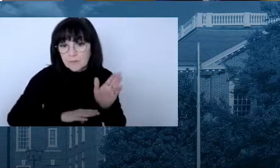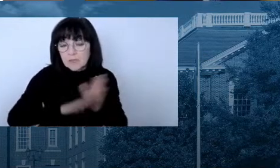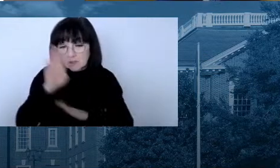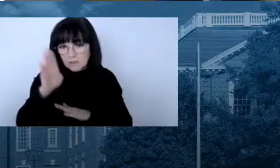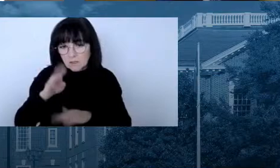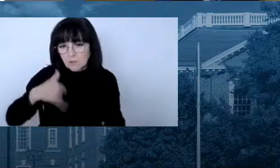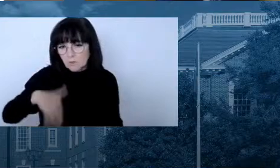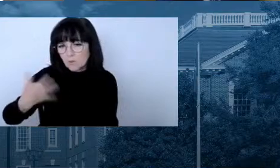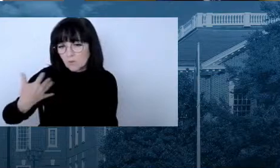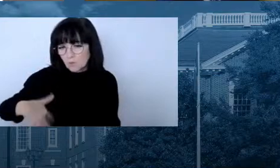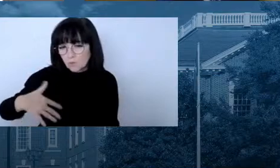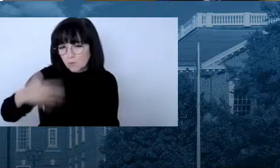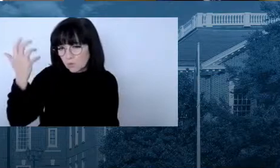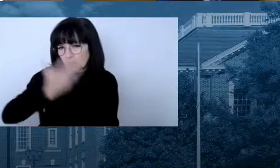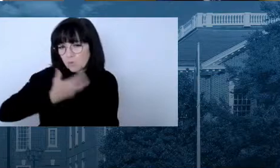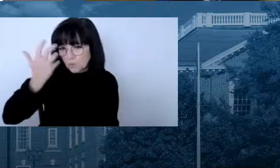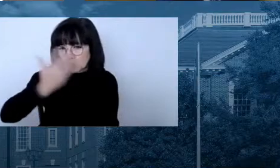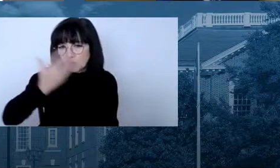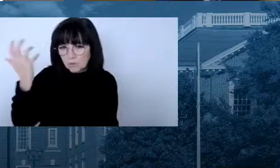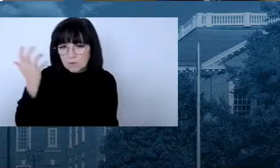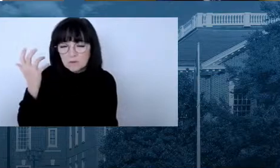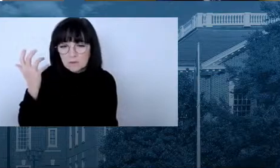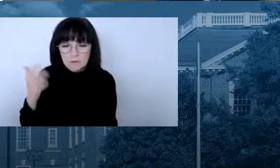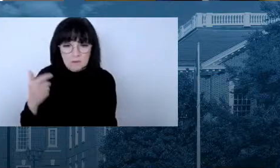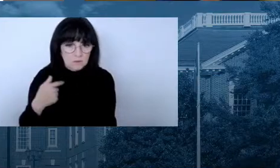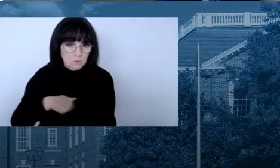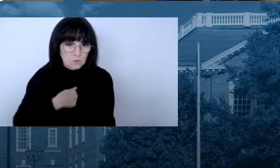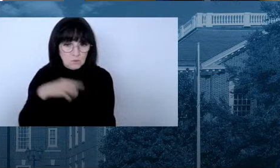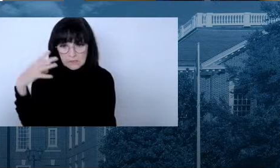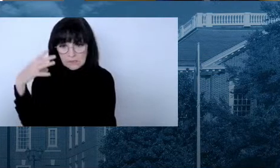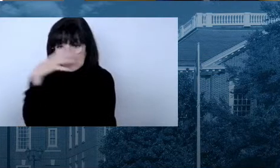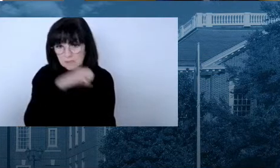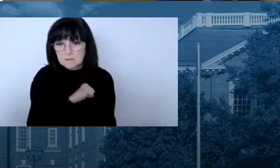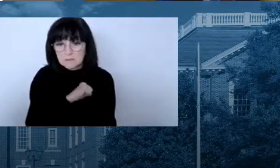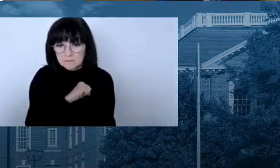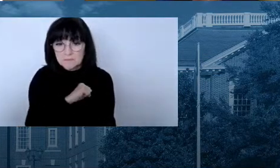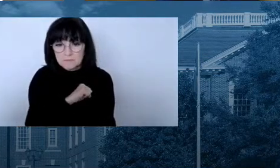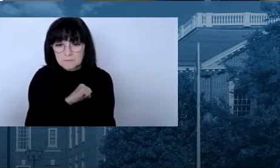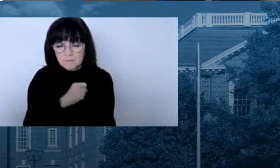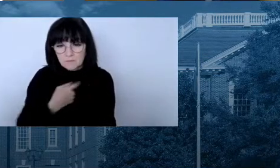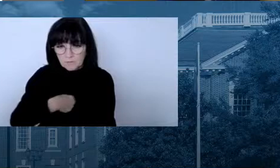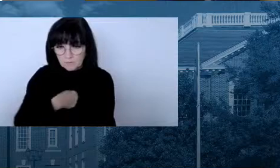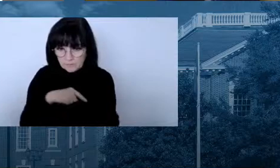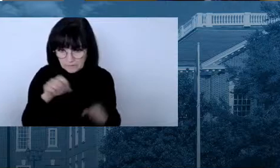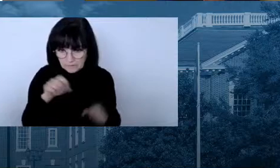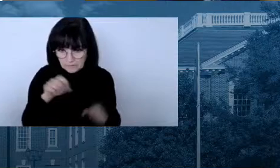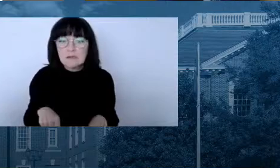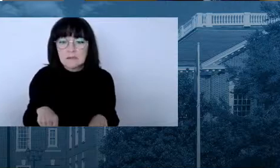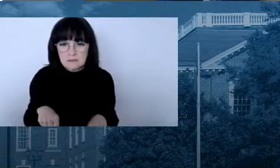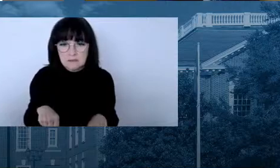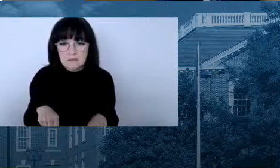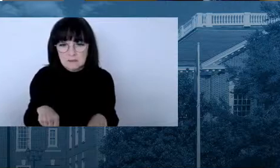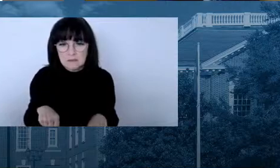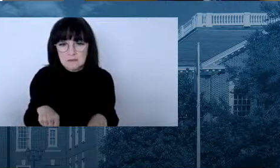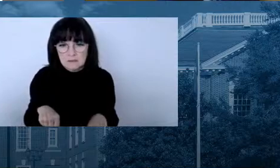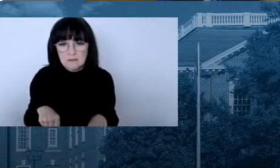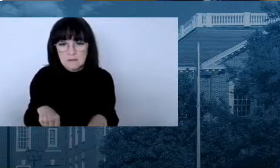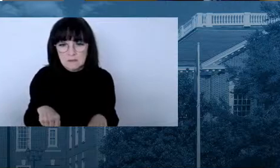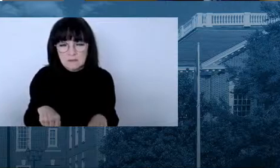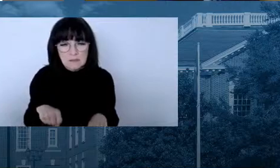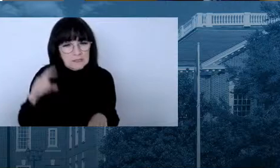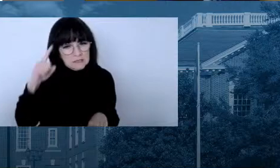dramatic. We estimate that we can do, I think